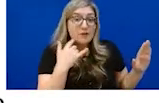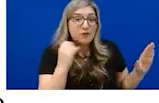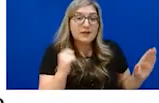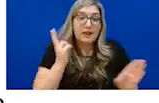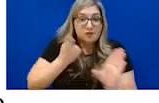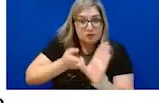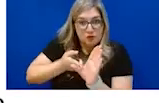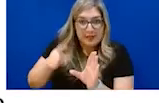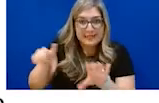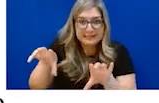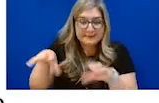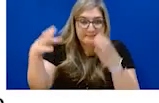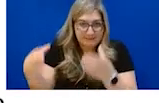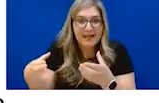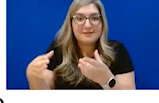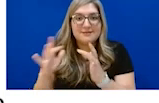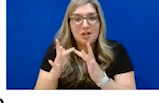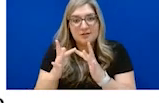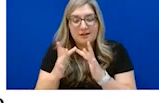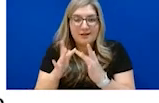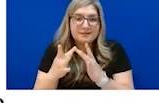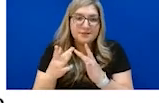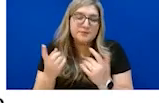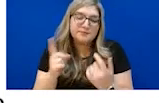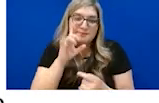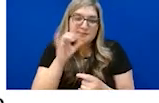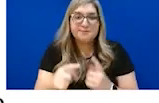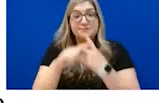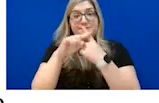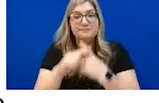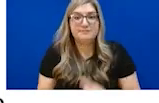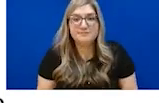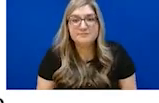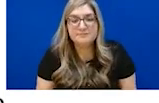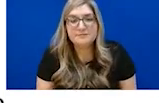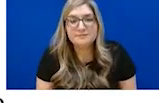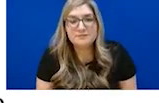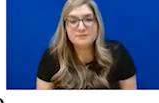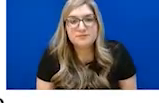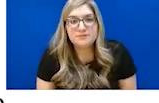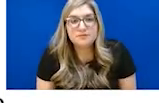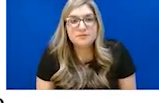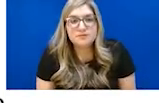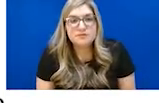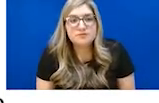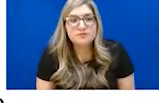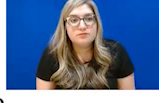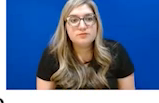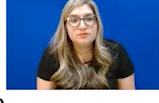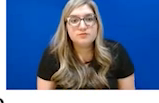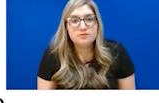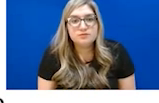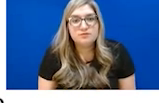changed since the beginnings of the CVC-OEI, and now it's called